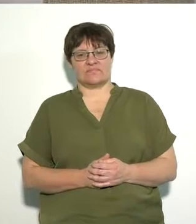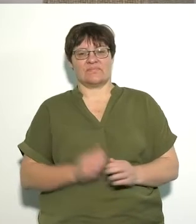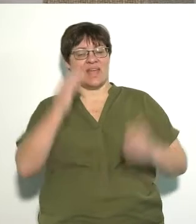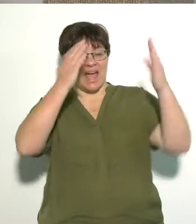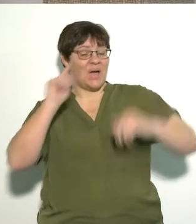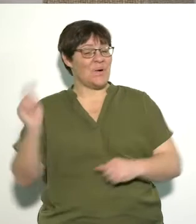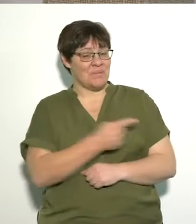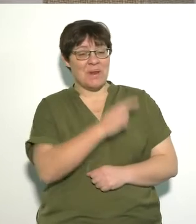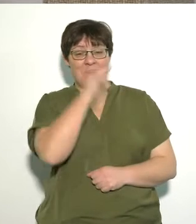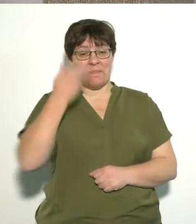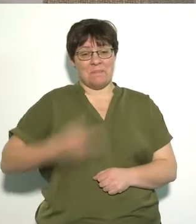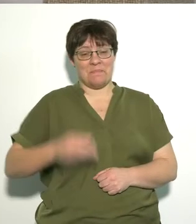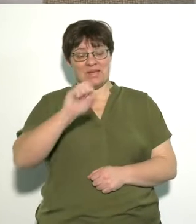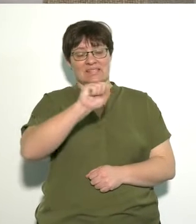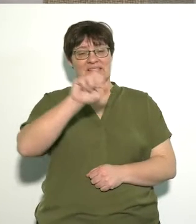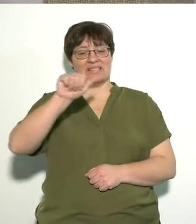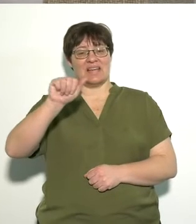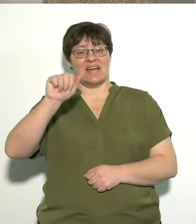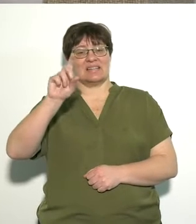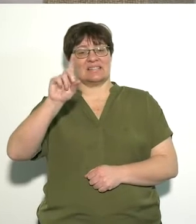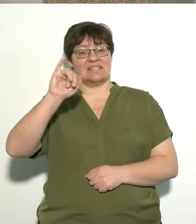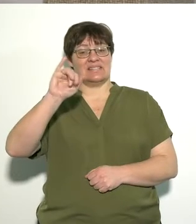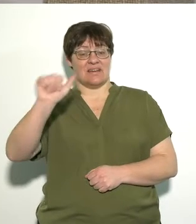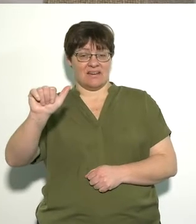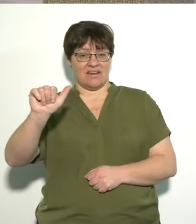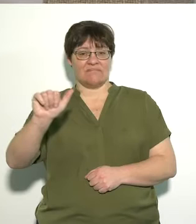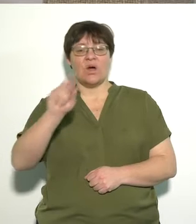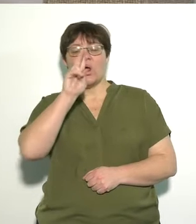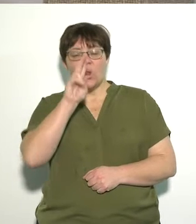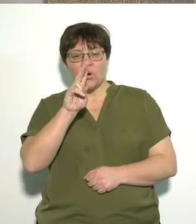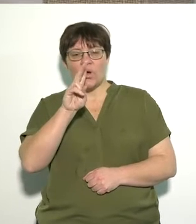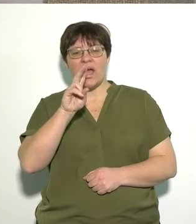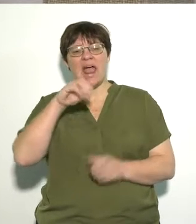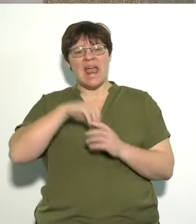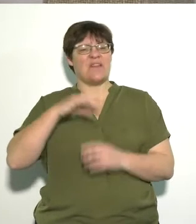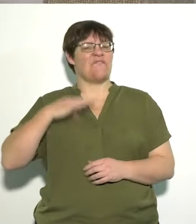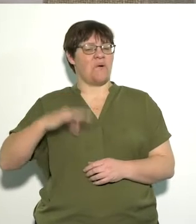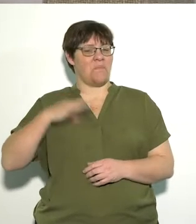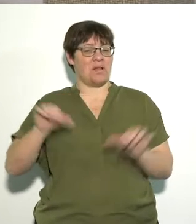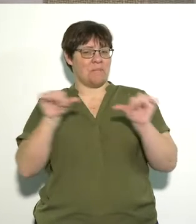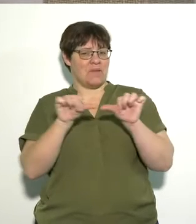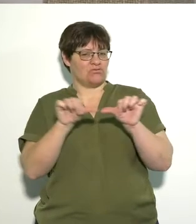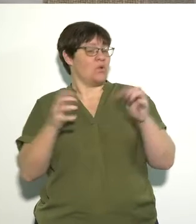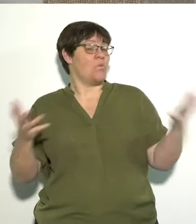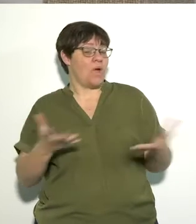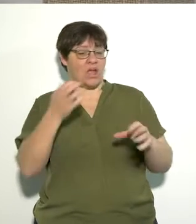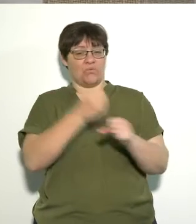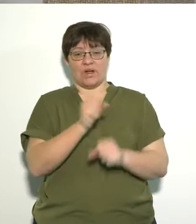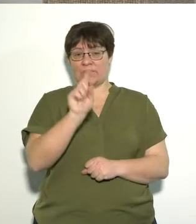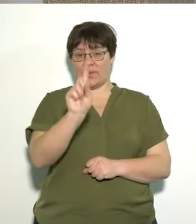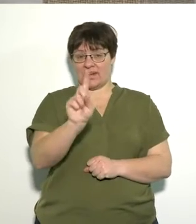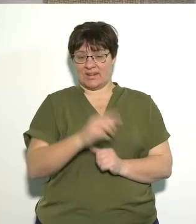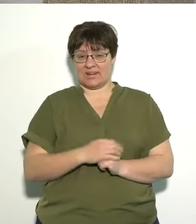Hi everyone, my name is Sadia. Today we are going to look at informal measuring in grade 1. As we all know,